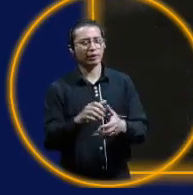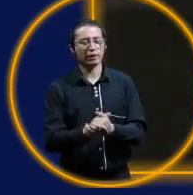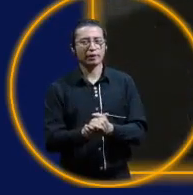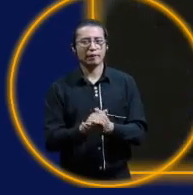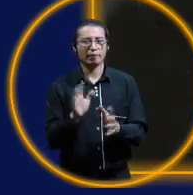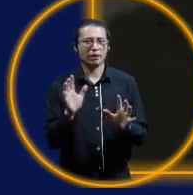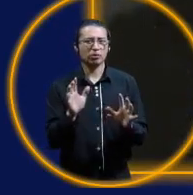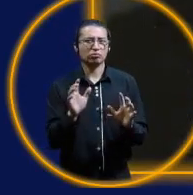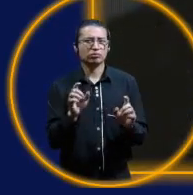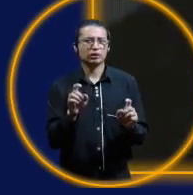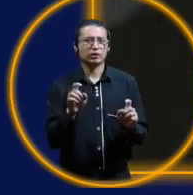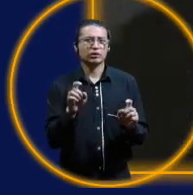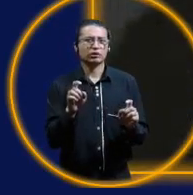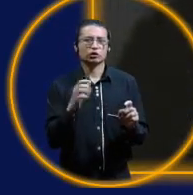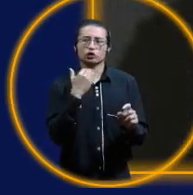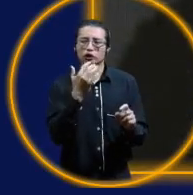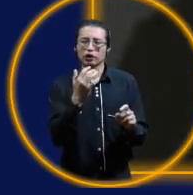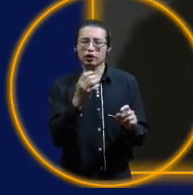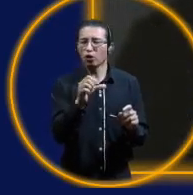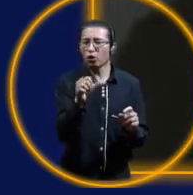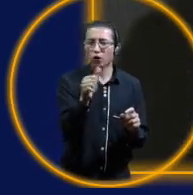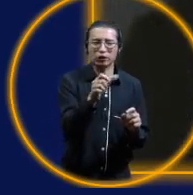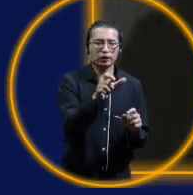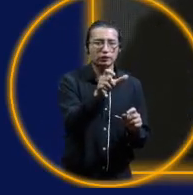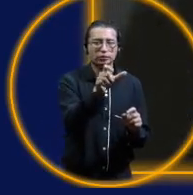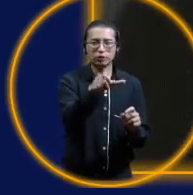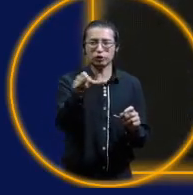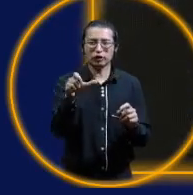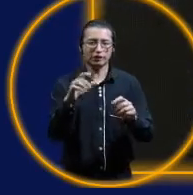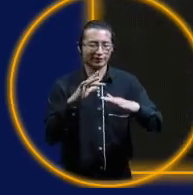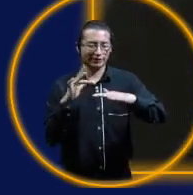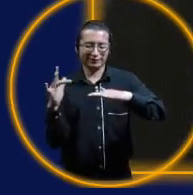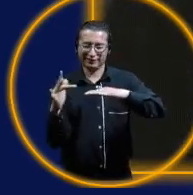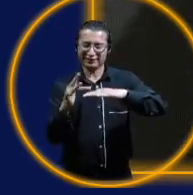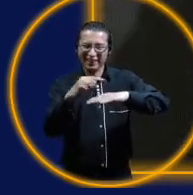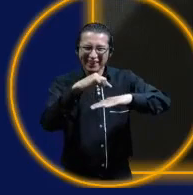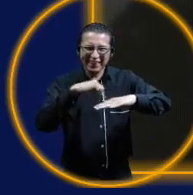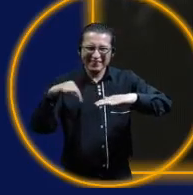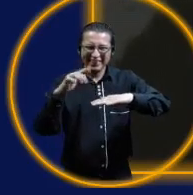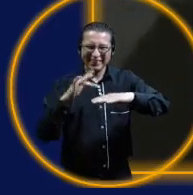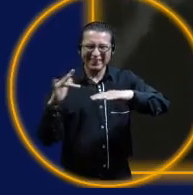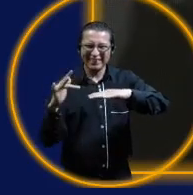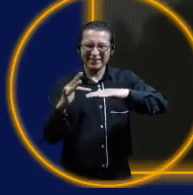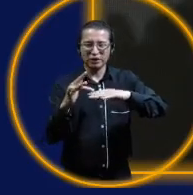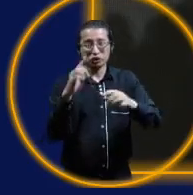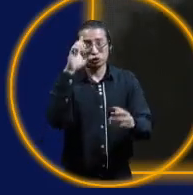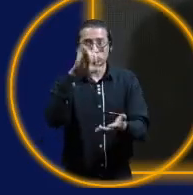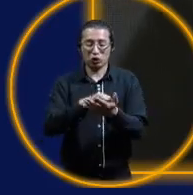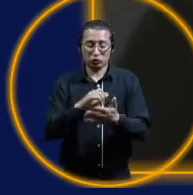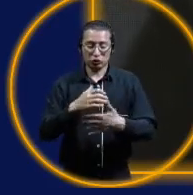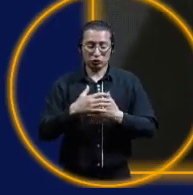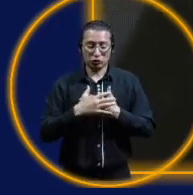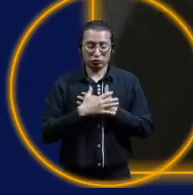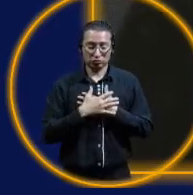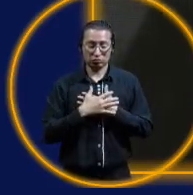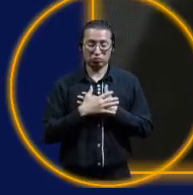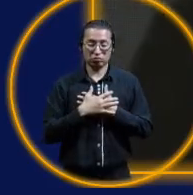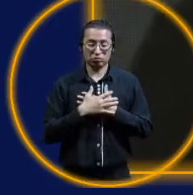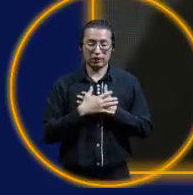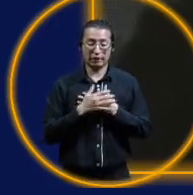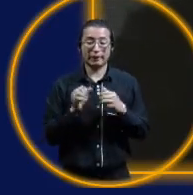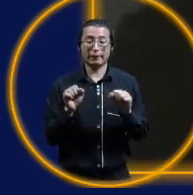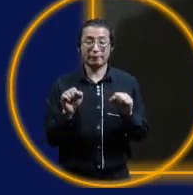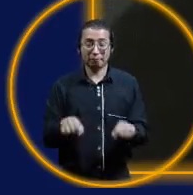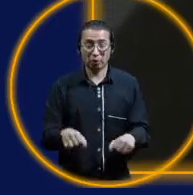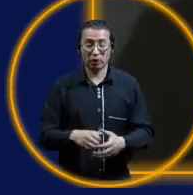of social media. Like, I think you might have some original takes, original like